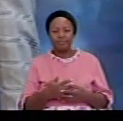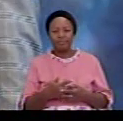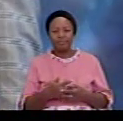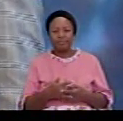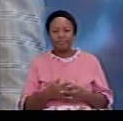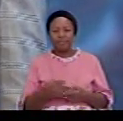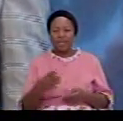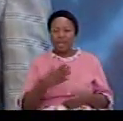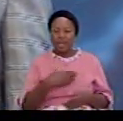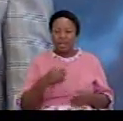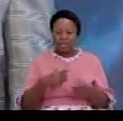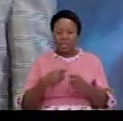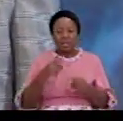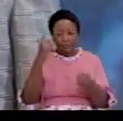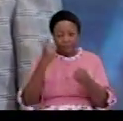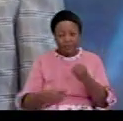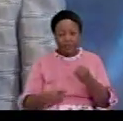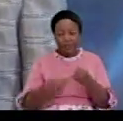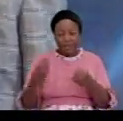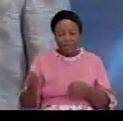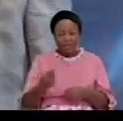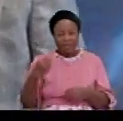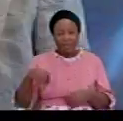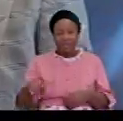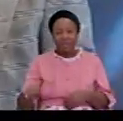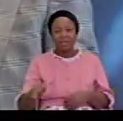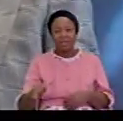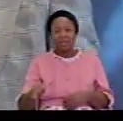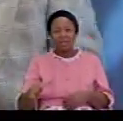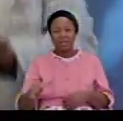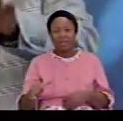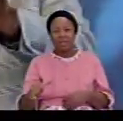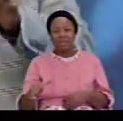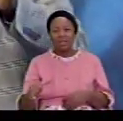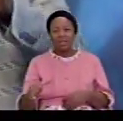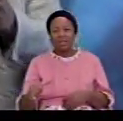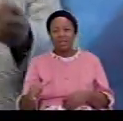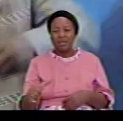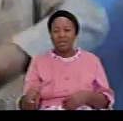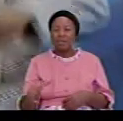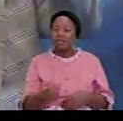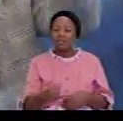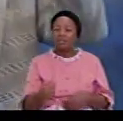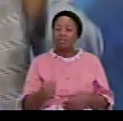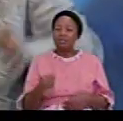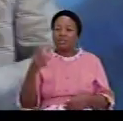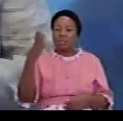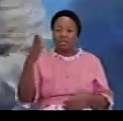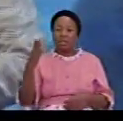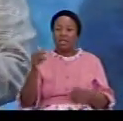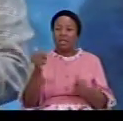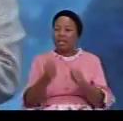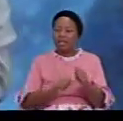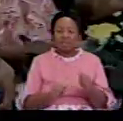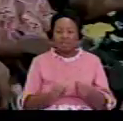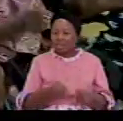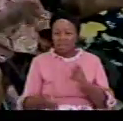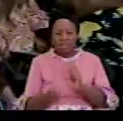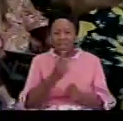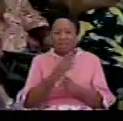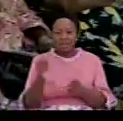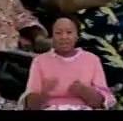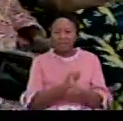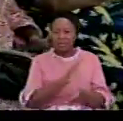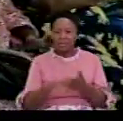And a final, eternal, hellish destruction, the Lord will take away from you.